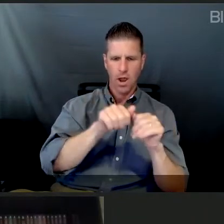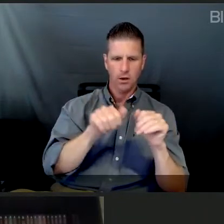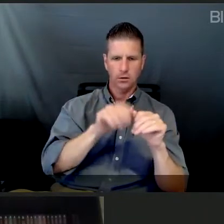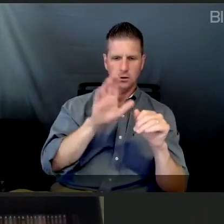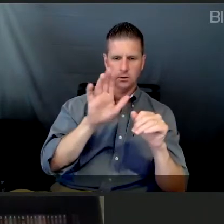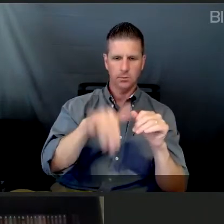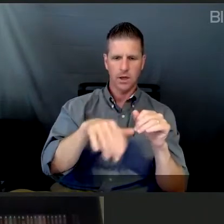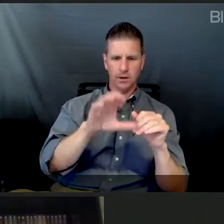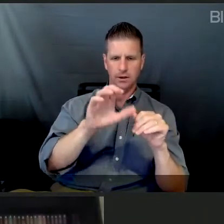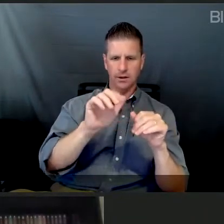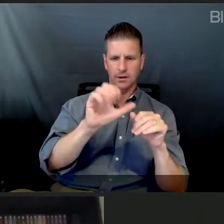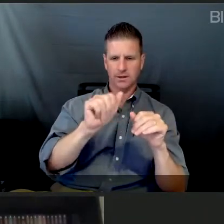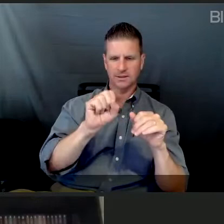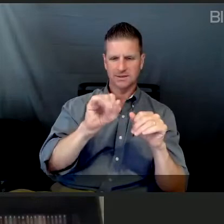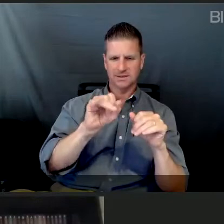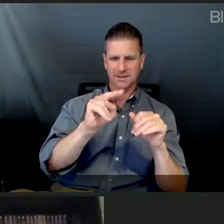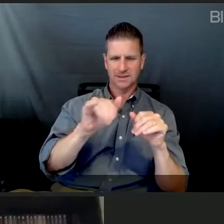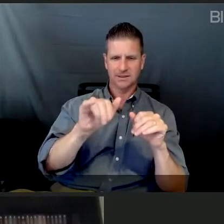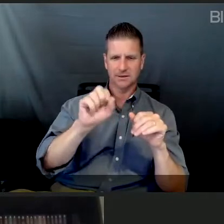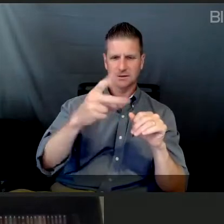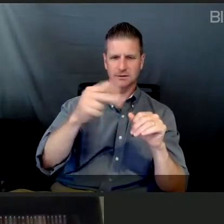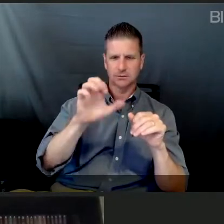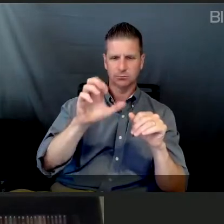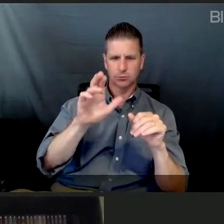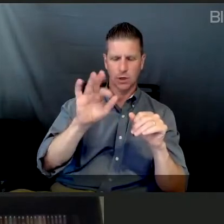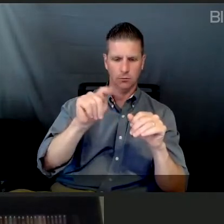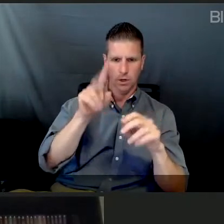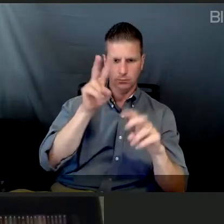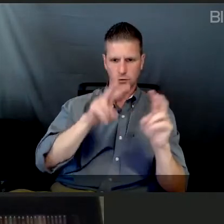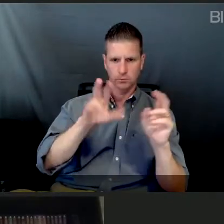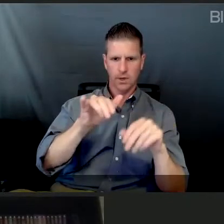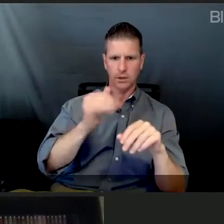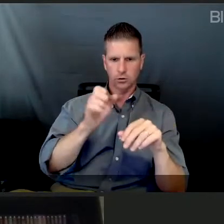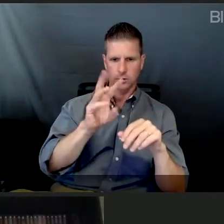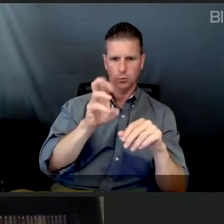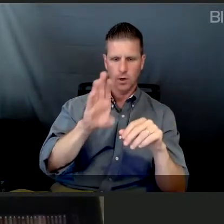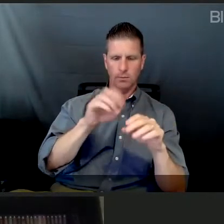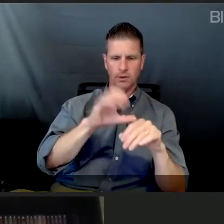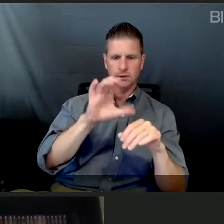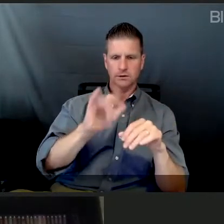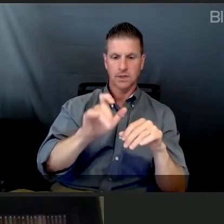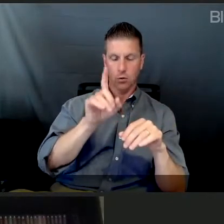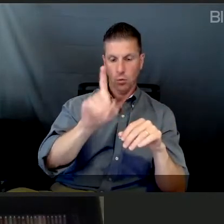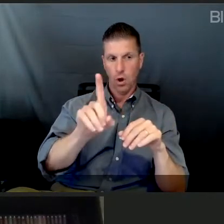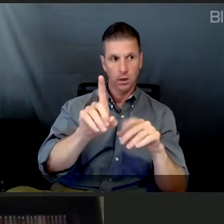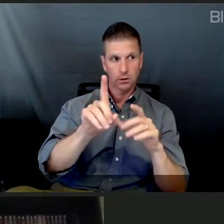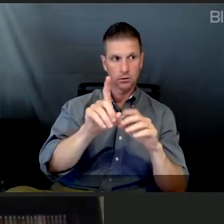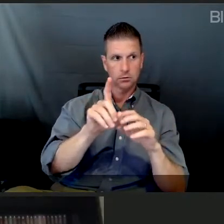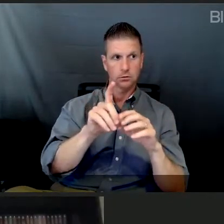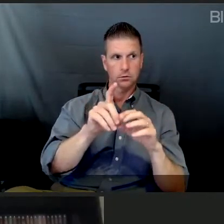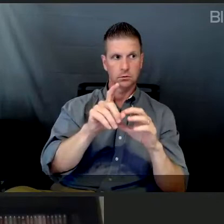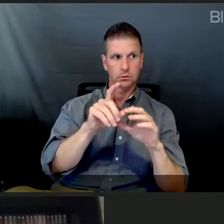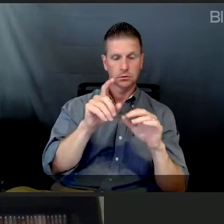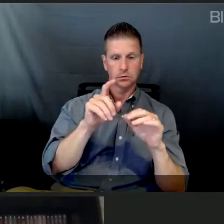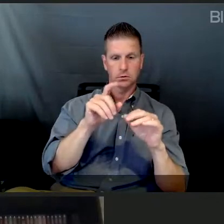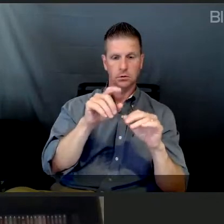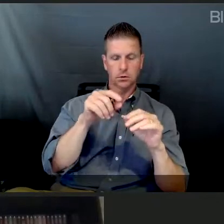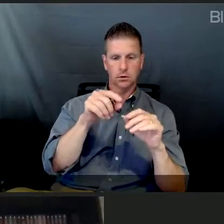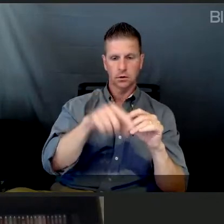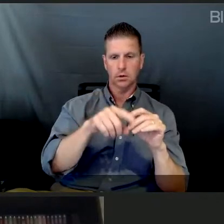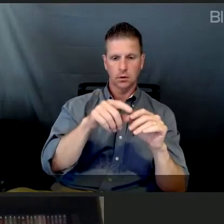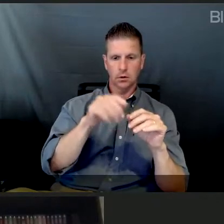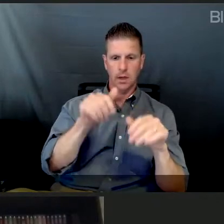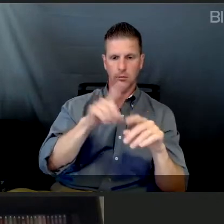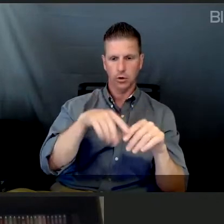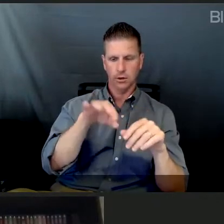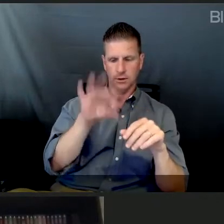Cassini spacecraft. And it was observed by James Webb in cycle 1. And they're able to detect